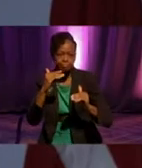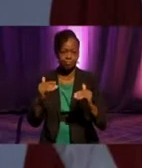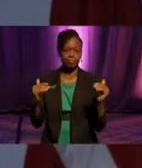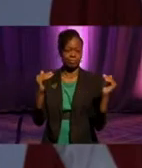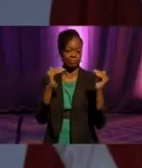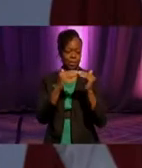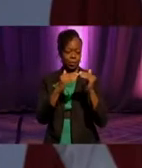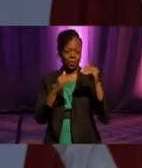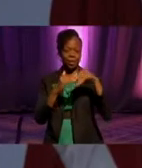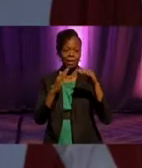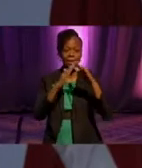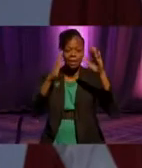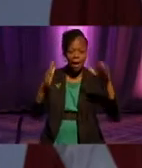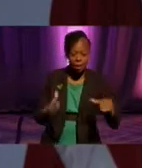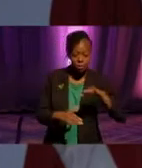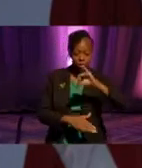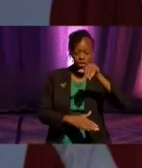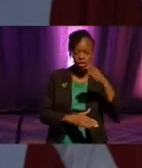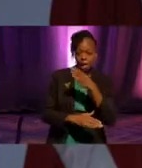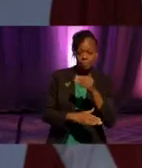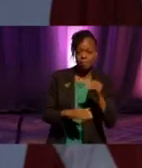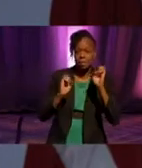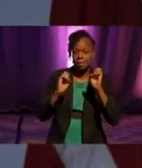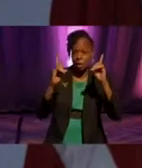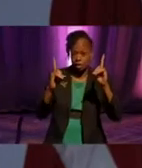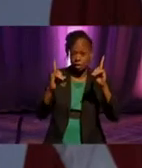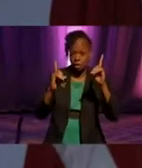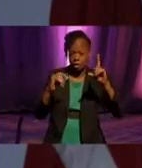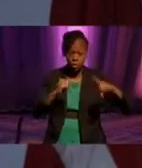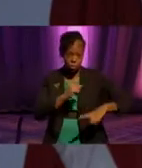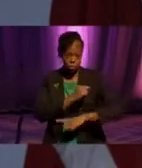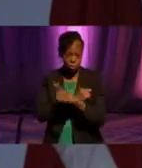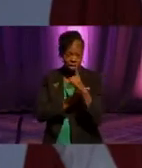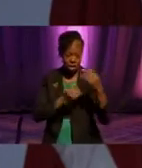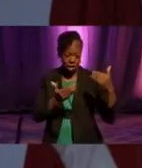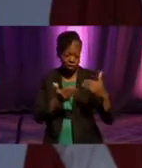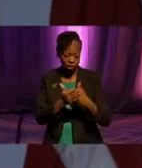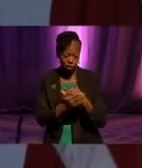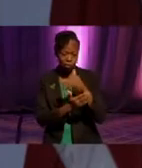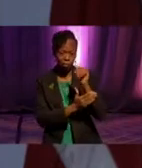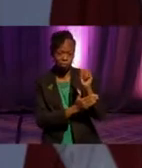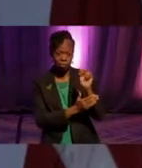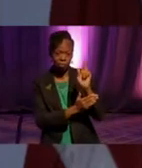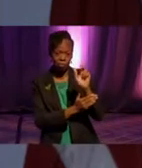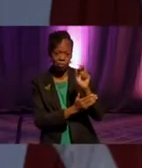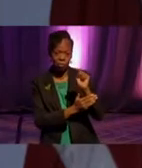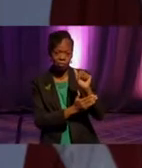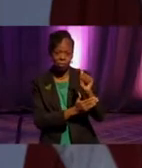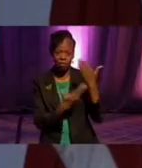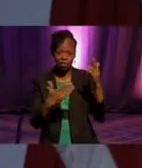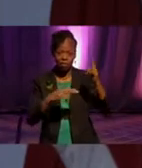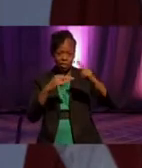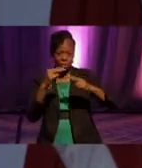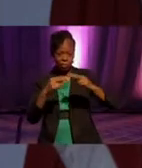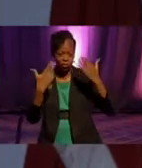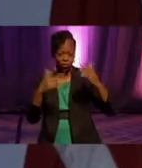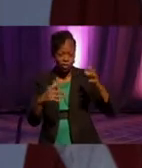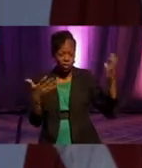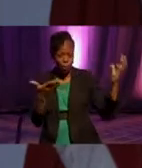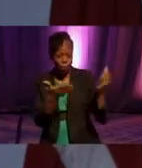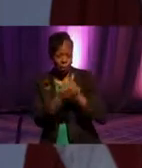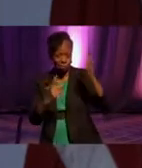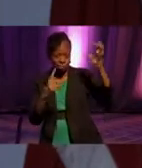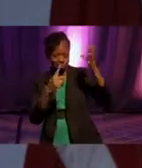education. Today, the new arena is built. In fact, we've already won a championship. The